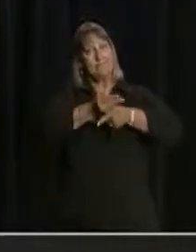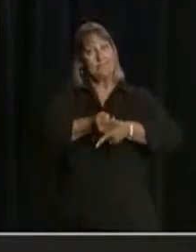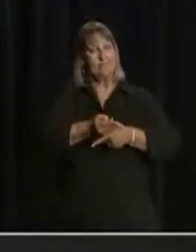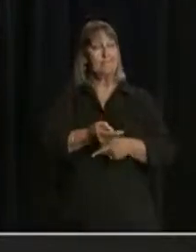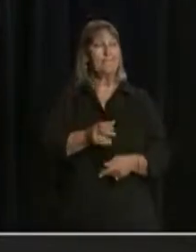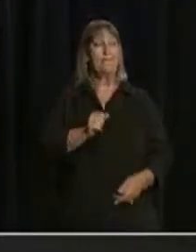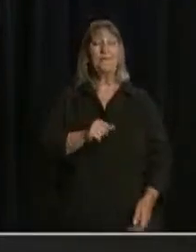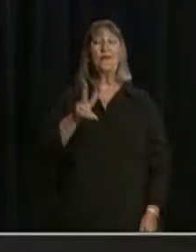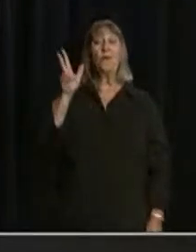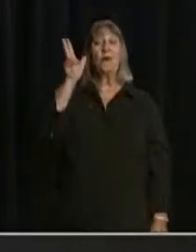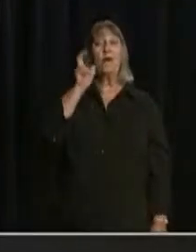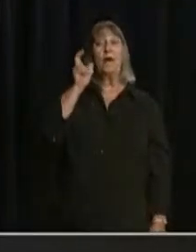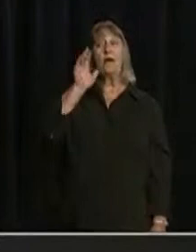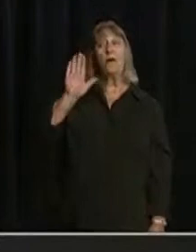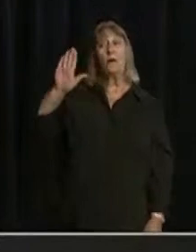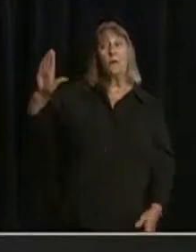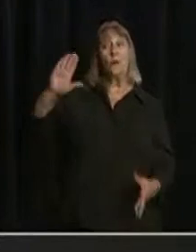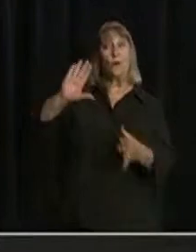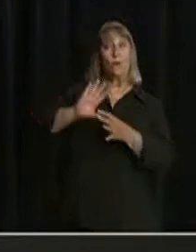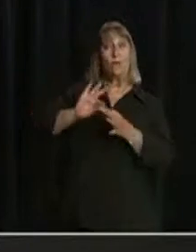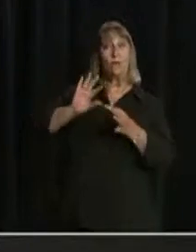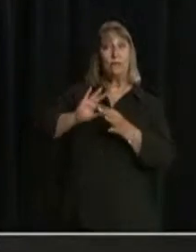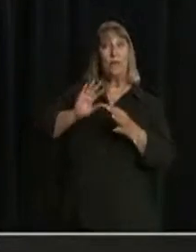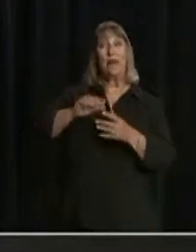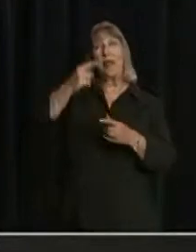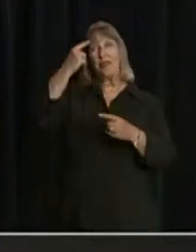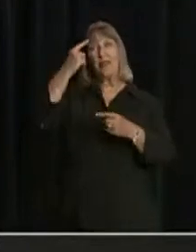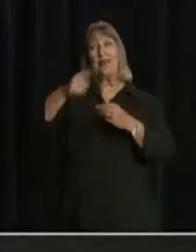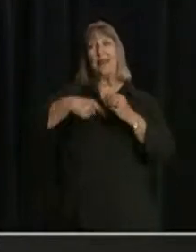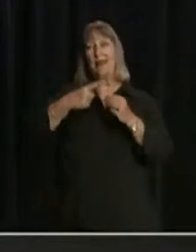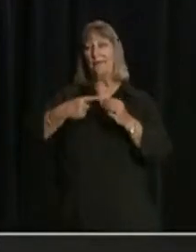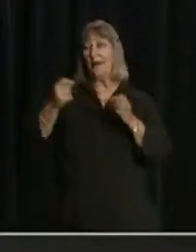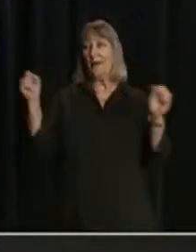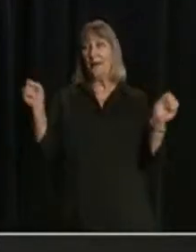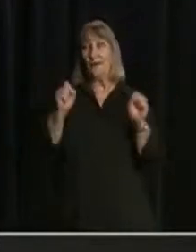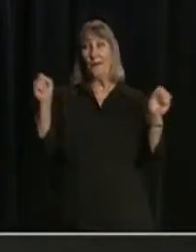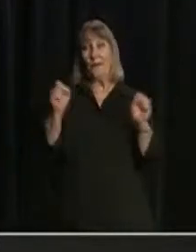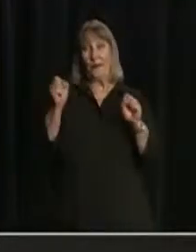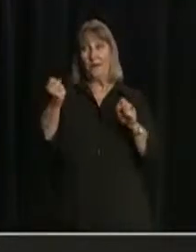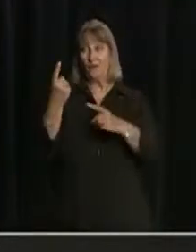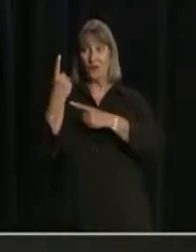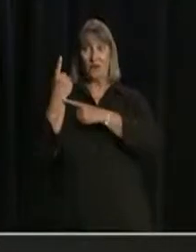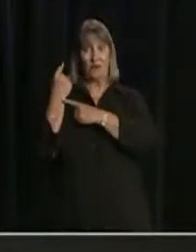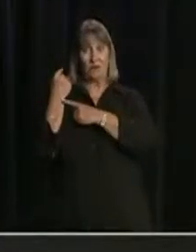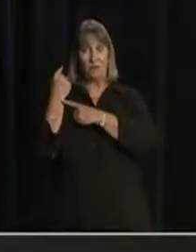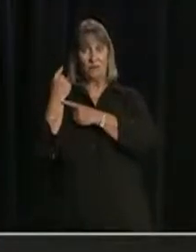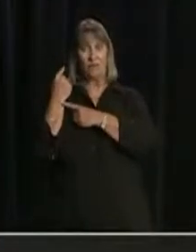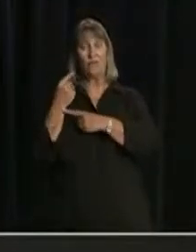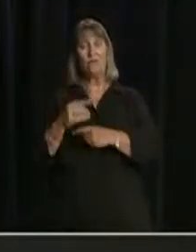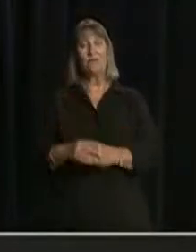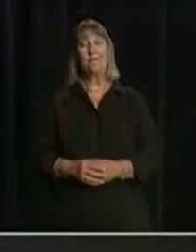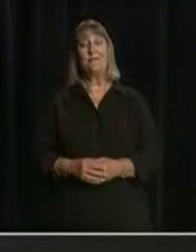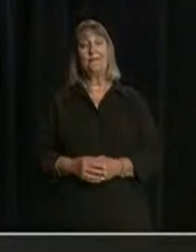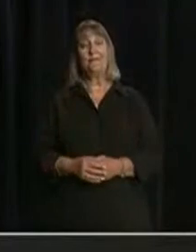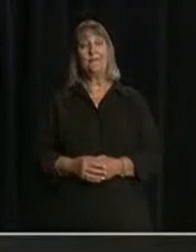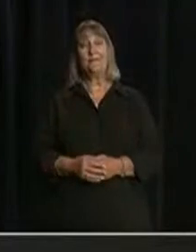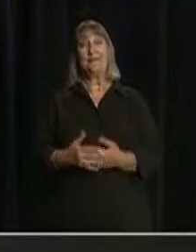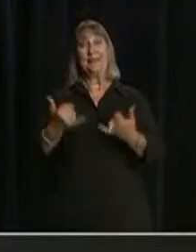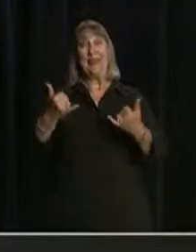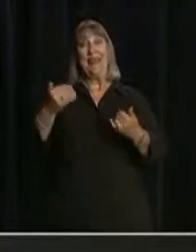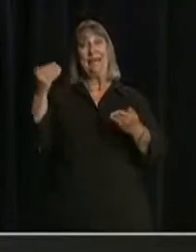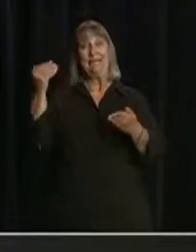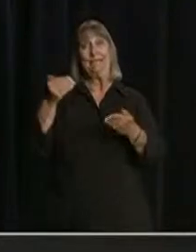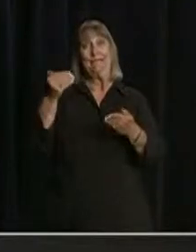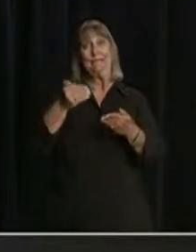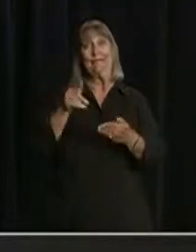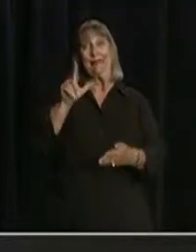what you were saying, and where we went through the winter surge last year, and now we have Labor Day coming